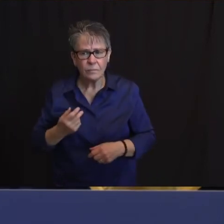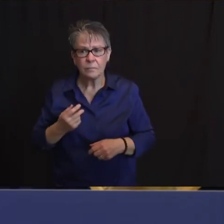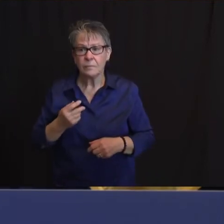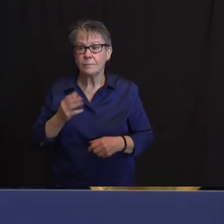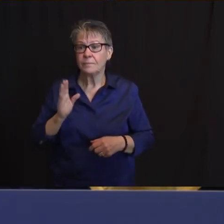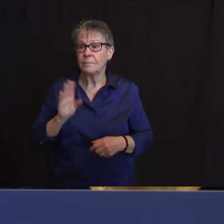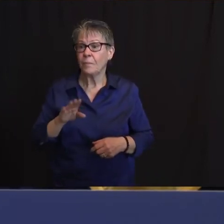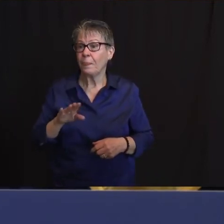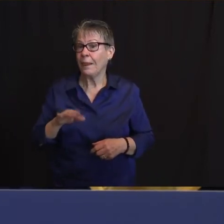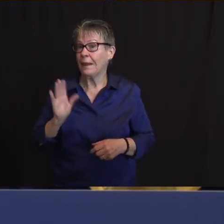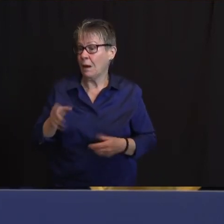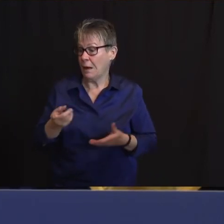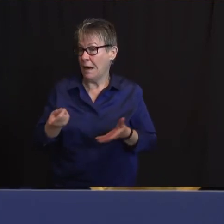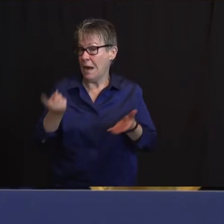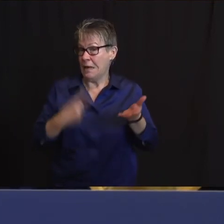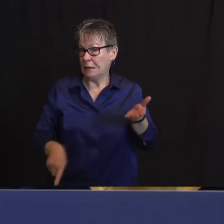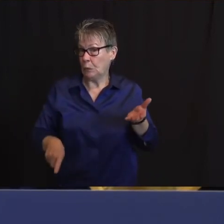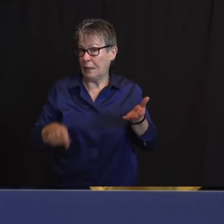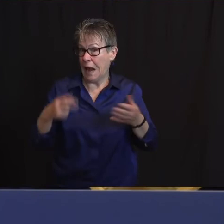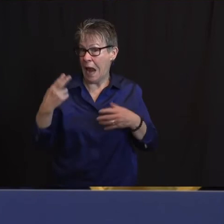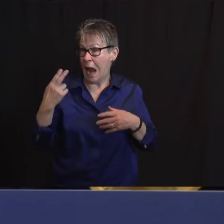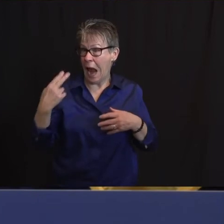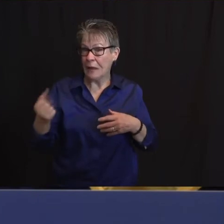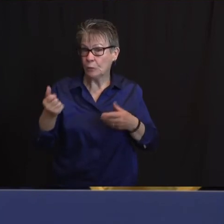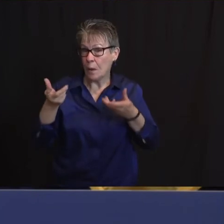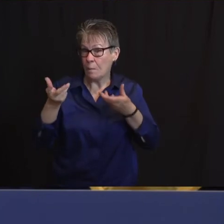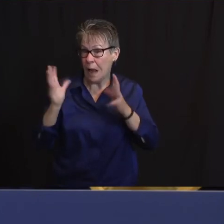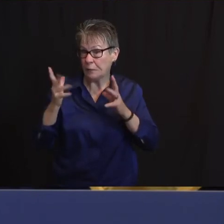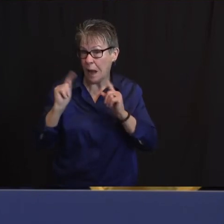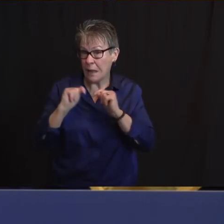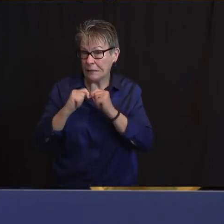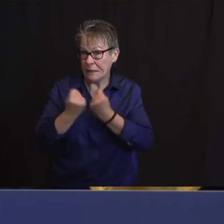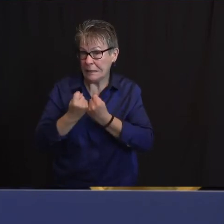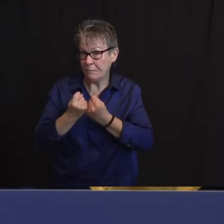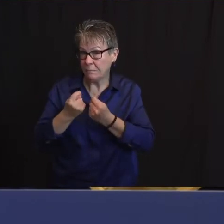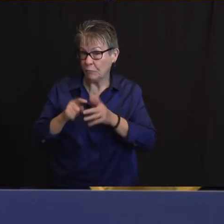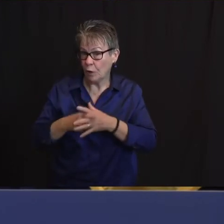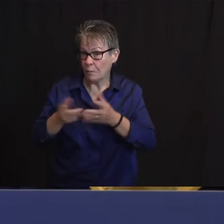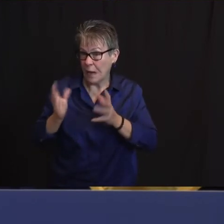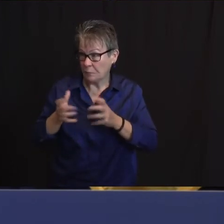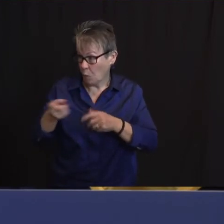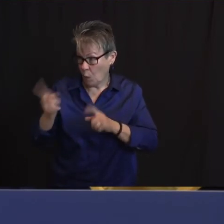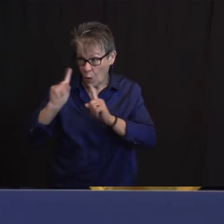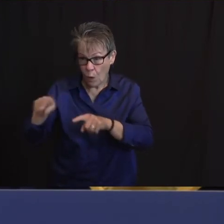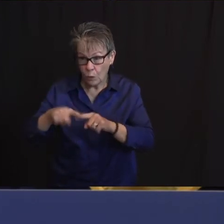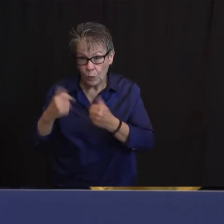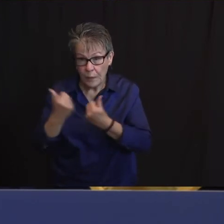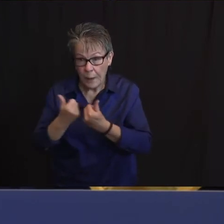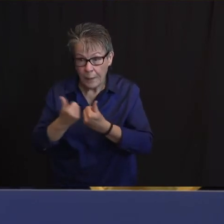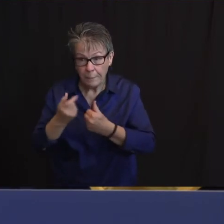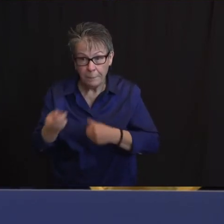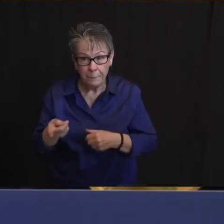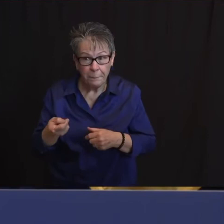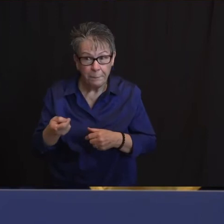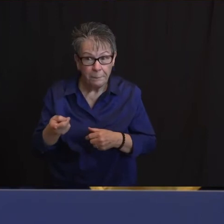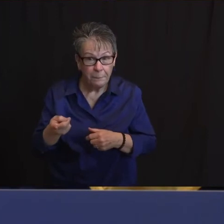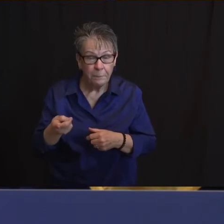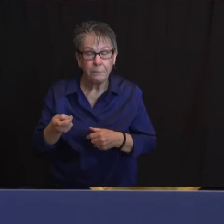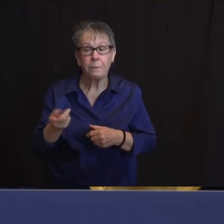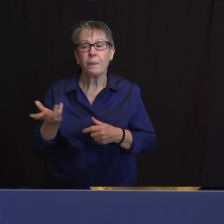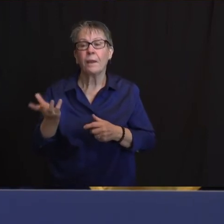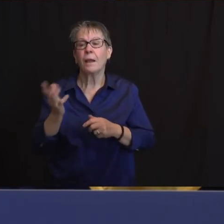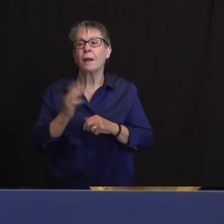any chance that parents will be allowed to attend games before the season ends on March 6th? And